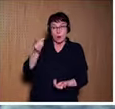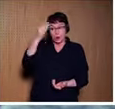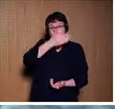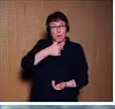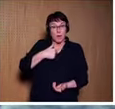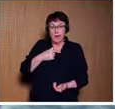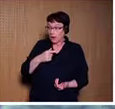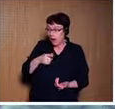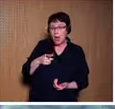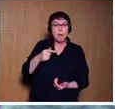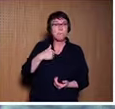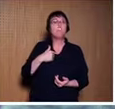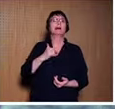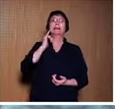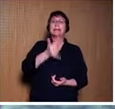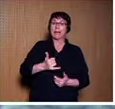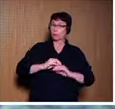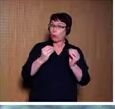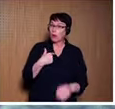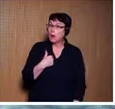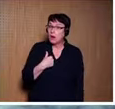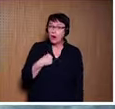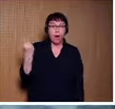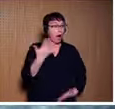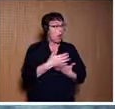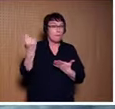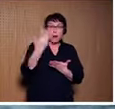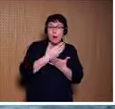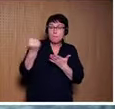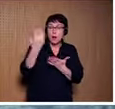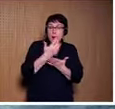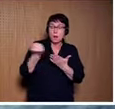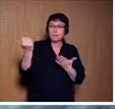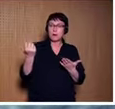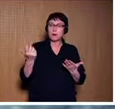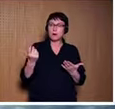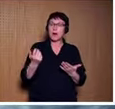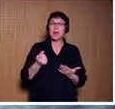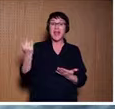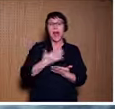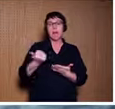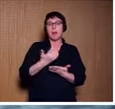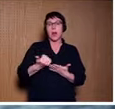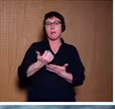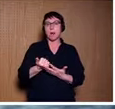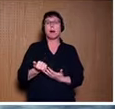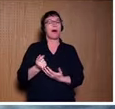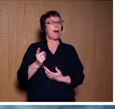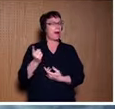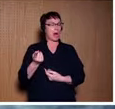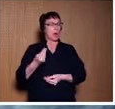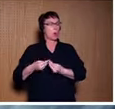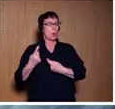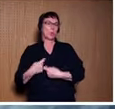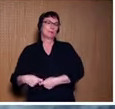actually consent to, and in ways that is actually oftentimes traded and sold, that can lead